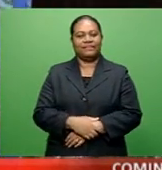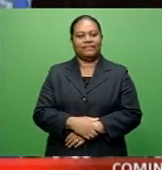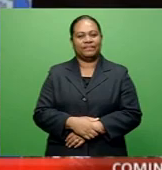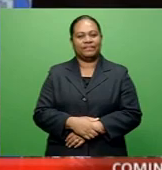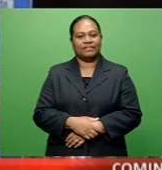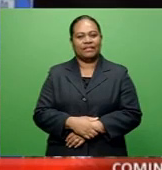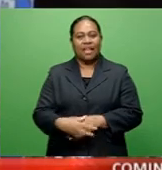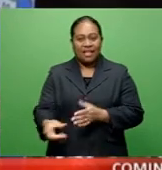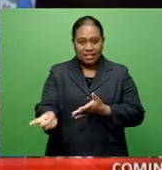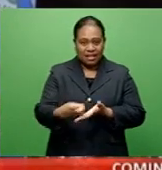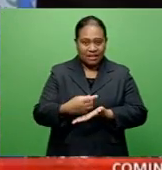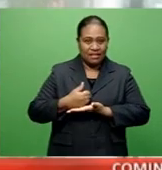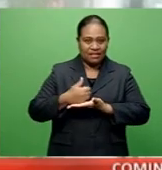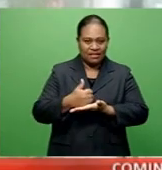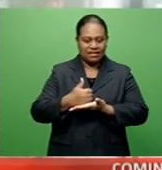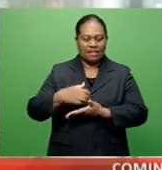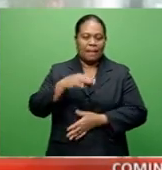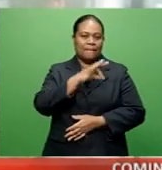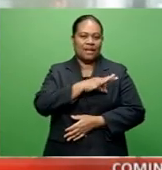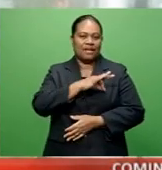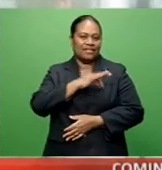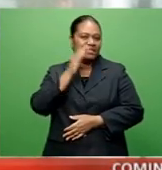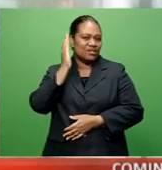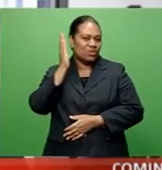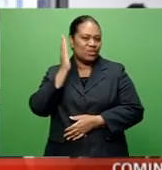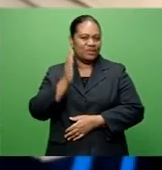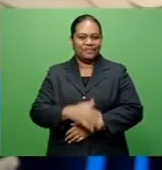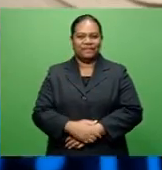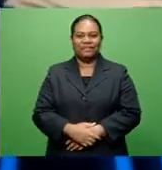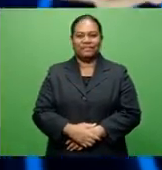And data assistance will benefit schools. Stay with us.